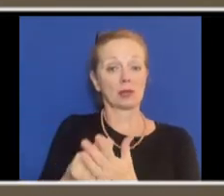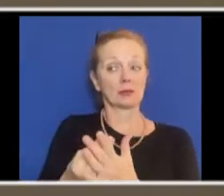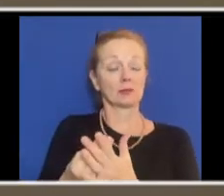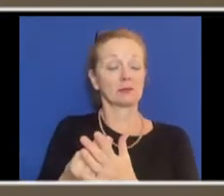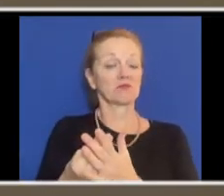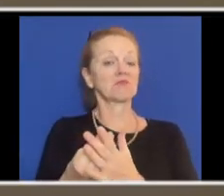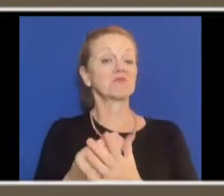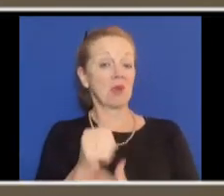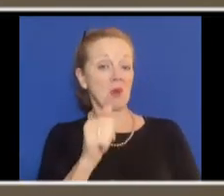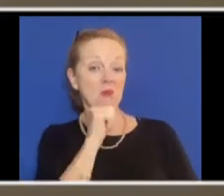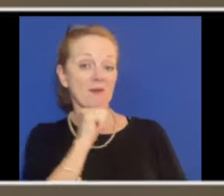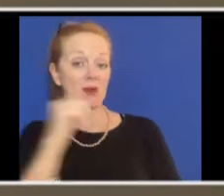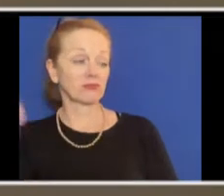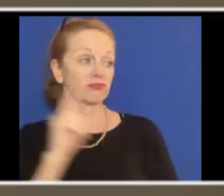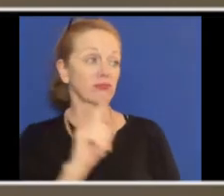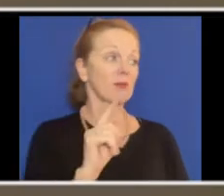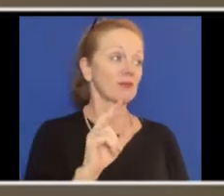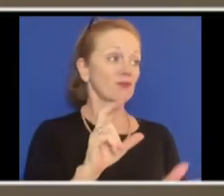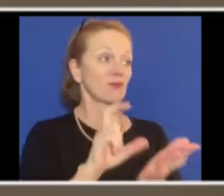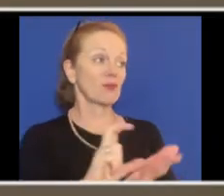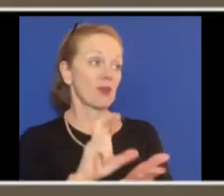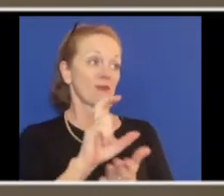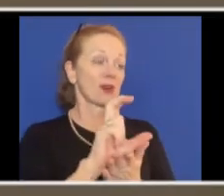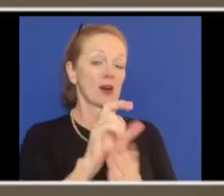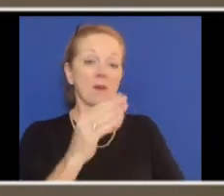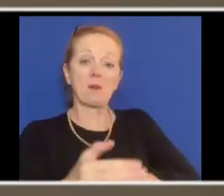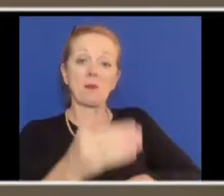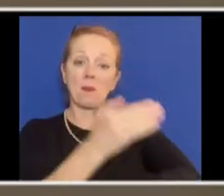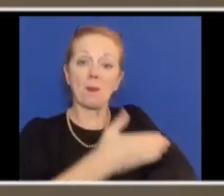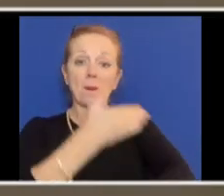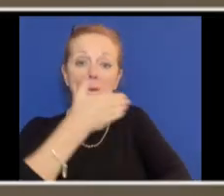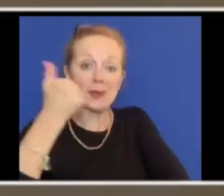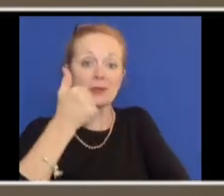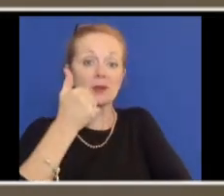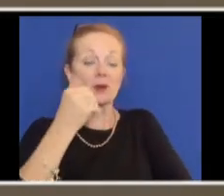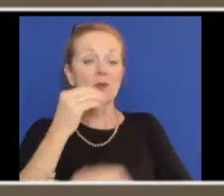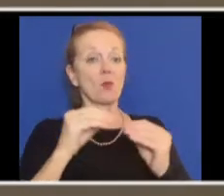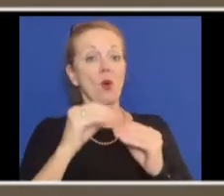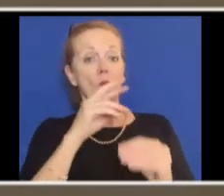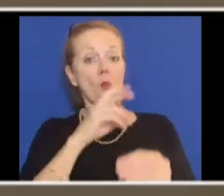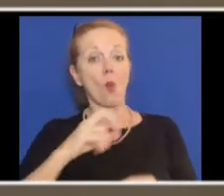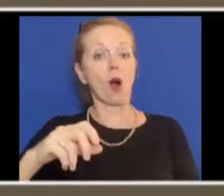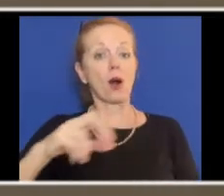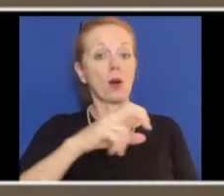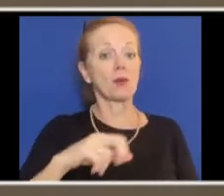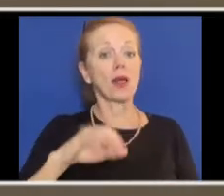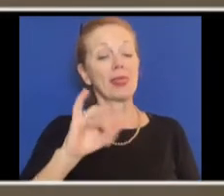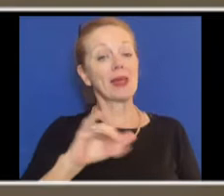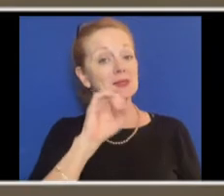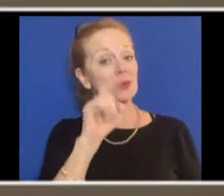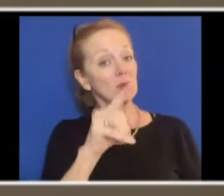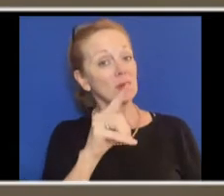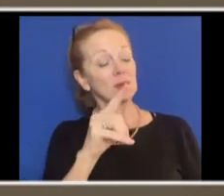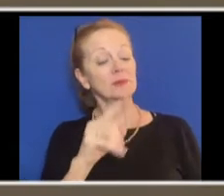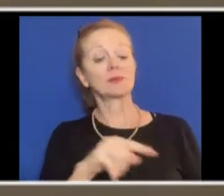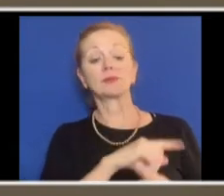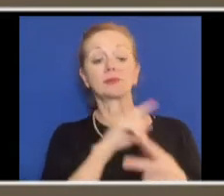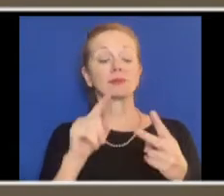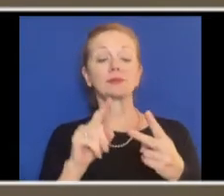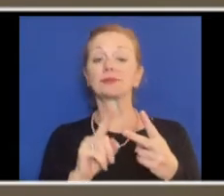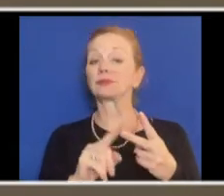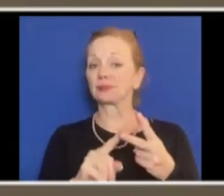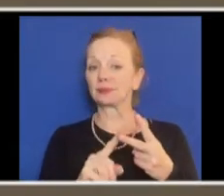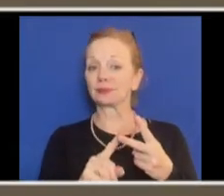forward and invest to make it better more efficient more walkable so that's the question at hand number two